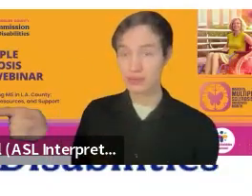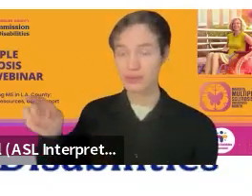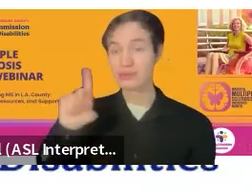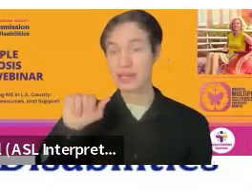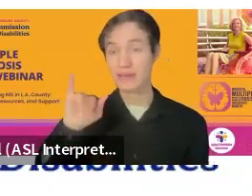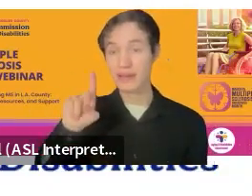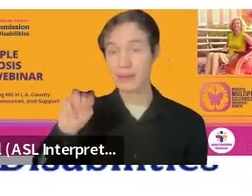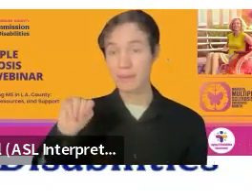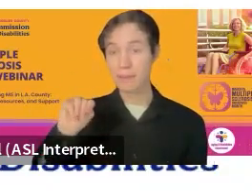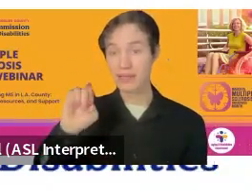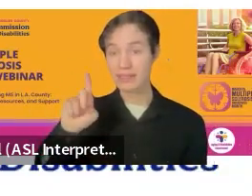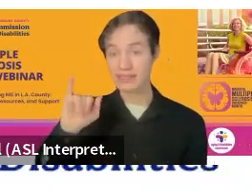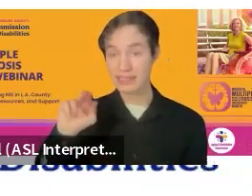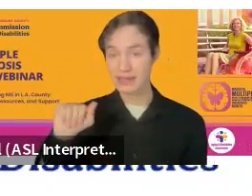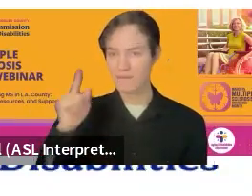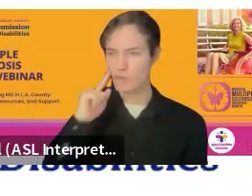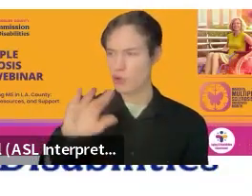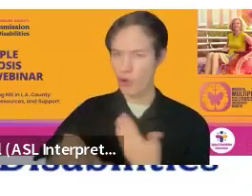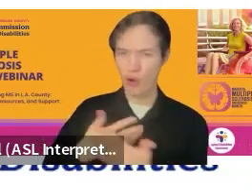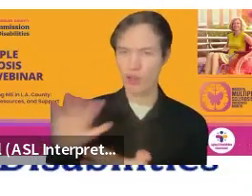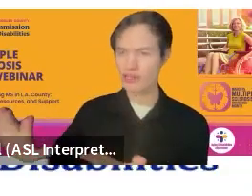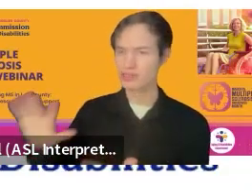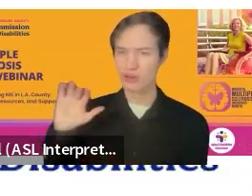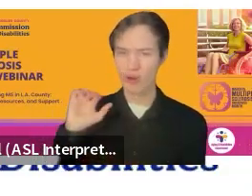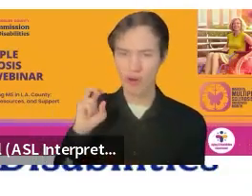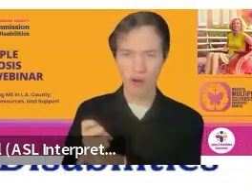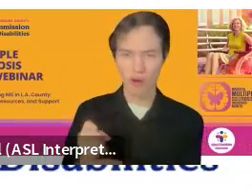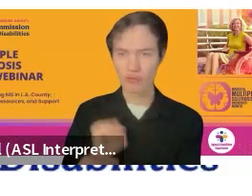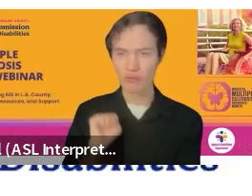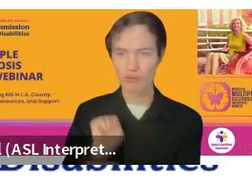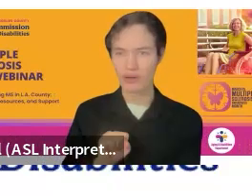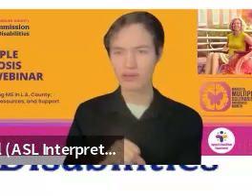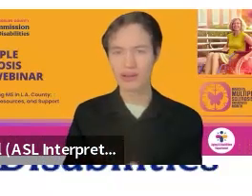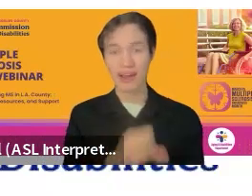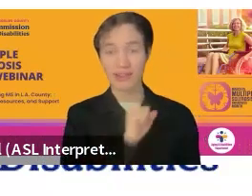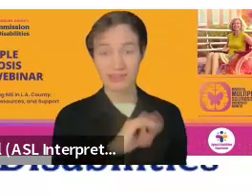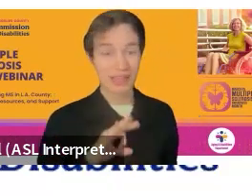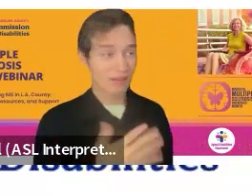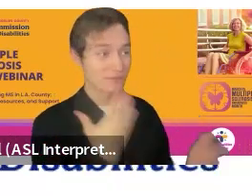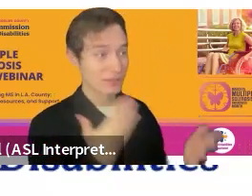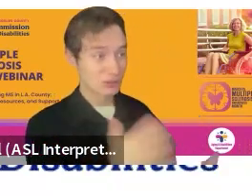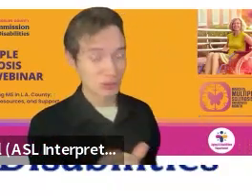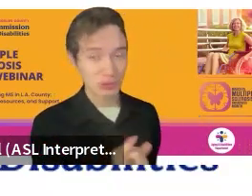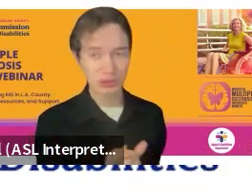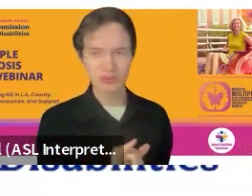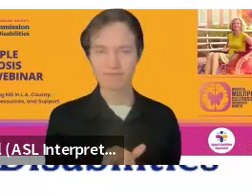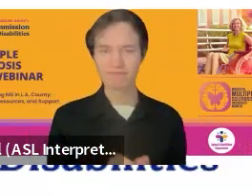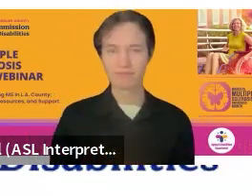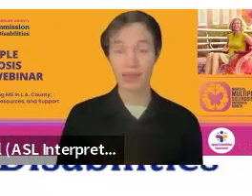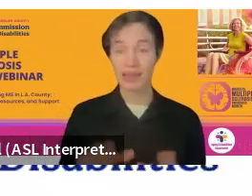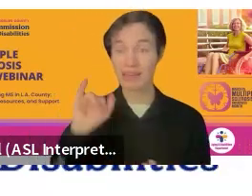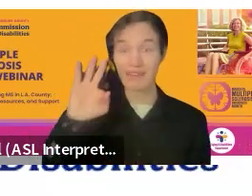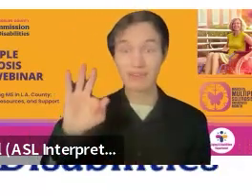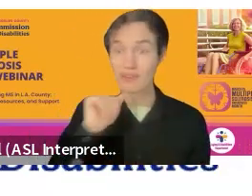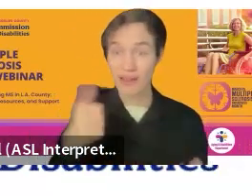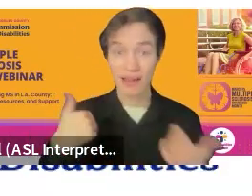with the staff who continuously support all our venues. And with all the staff members to make